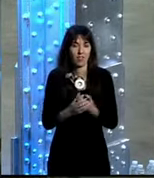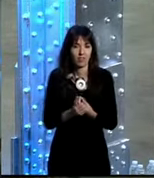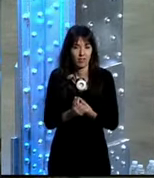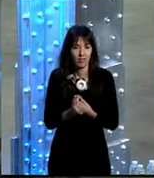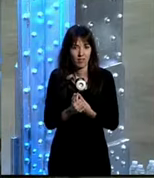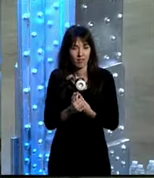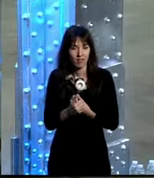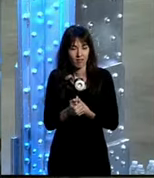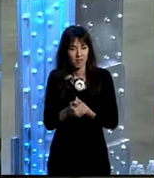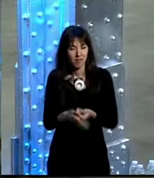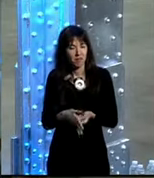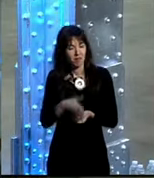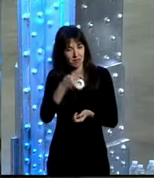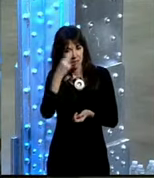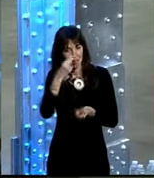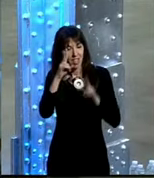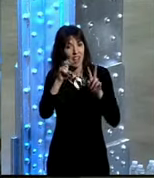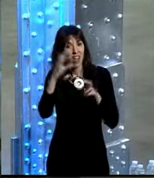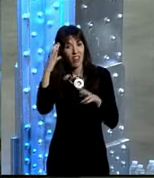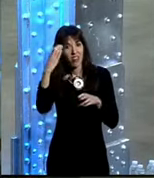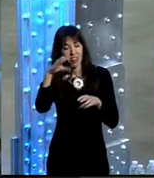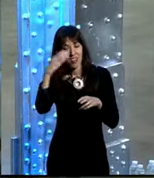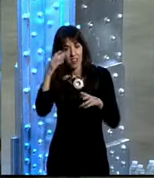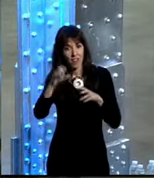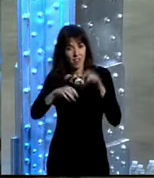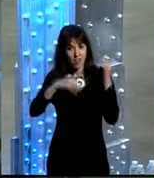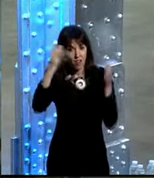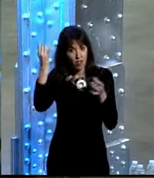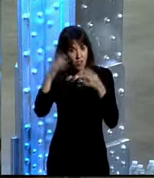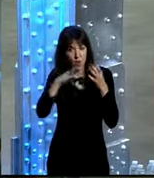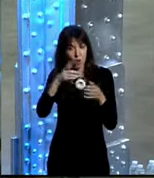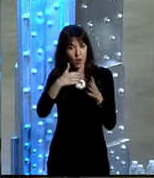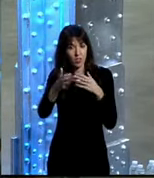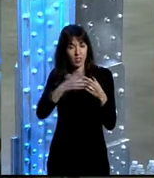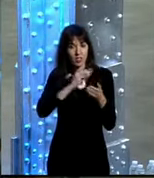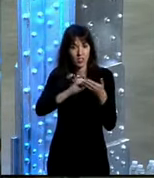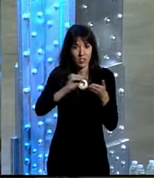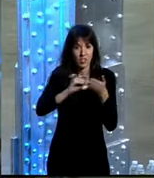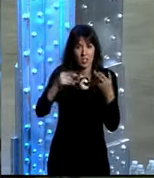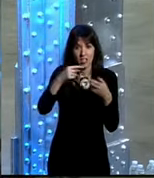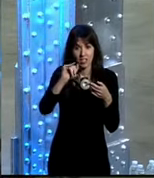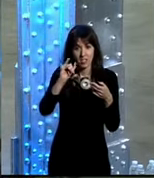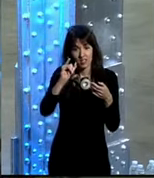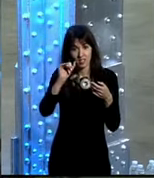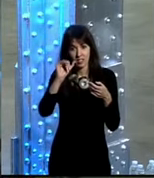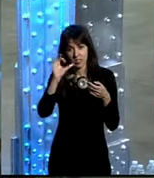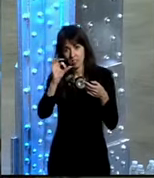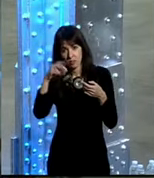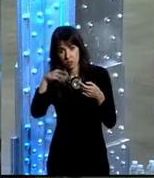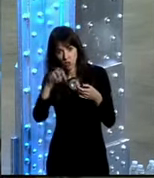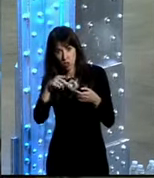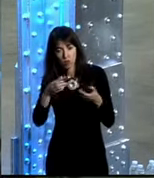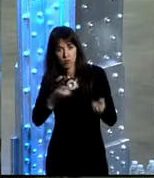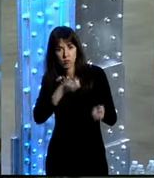stories thanks to technology itself. Okay, what you said about science fiction is interesting, because then you've got someone like William Gibson.